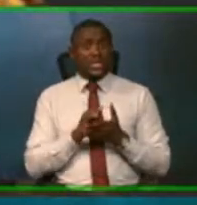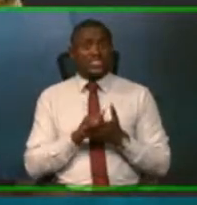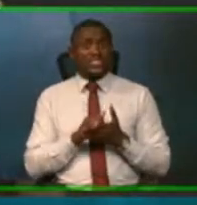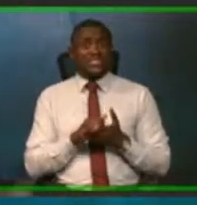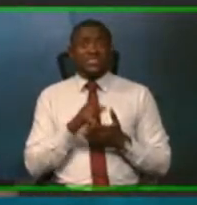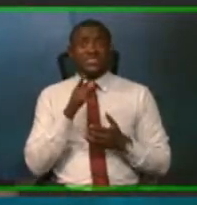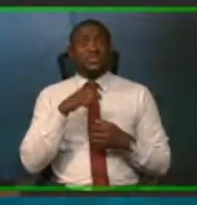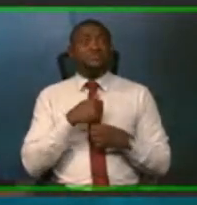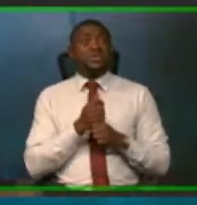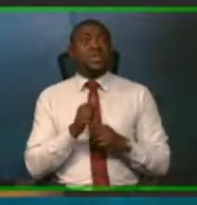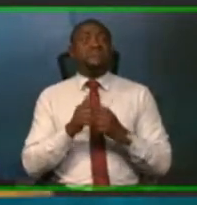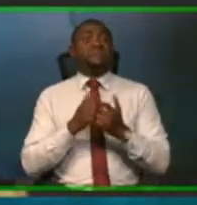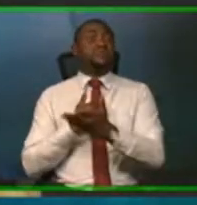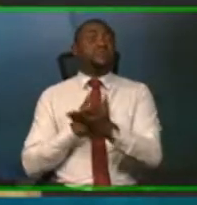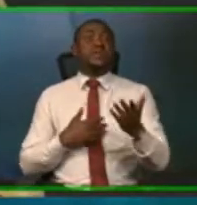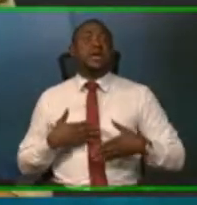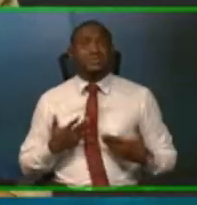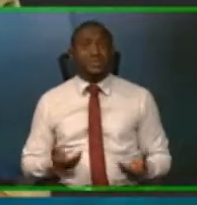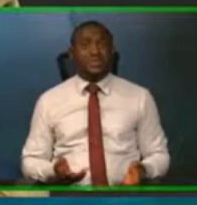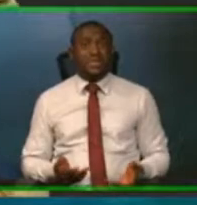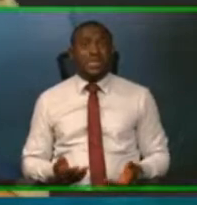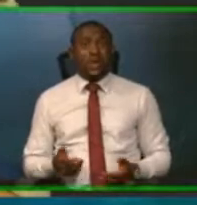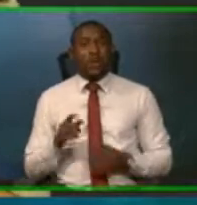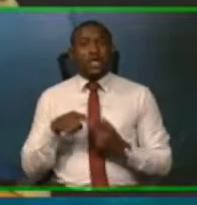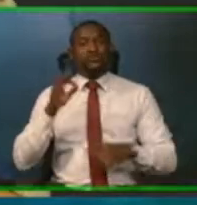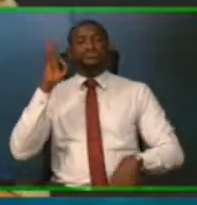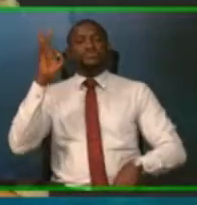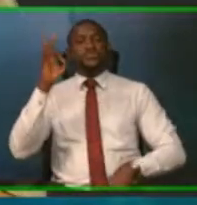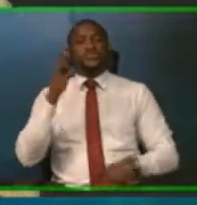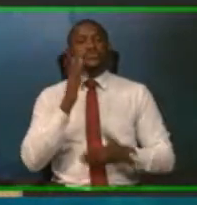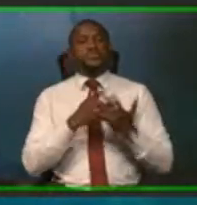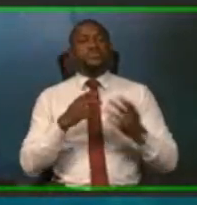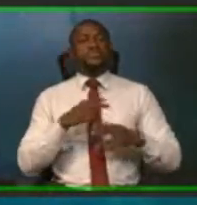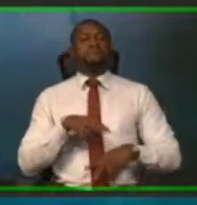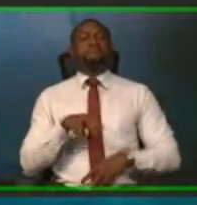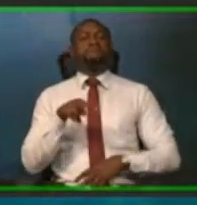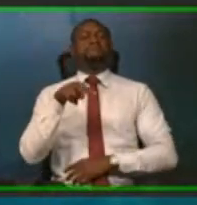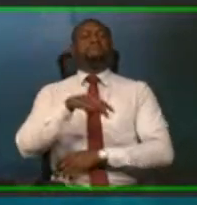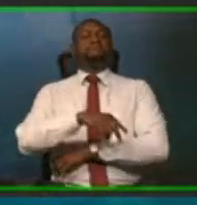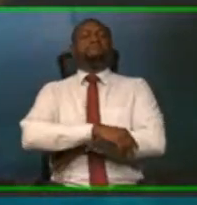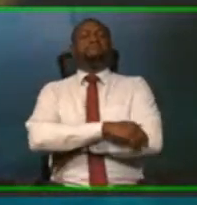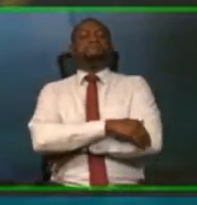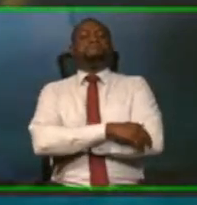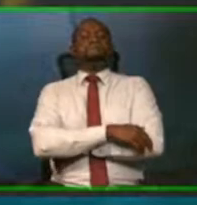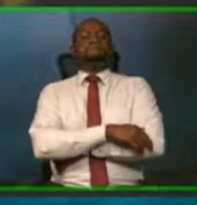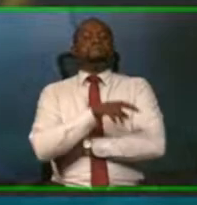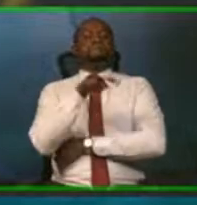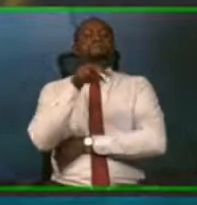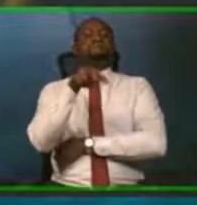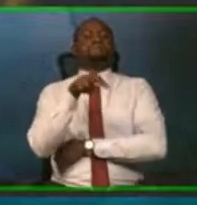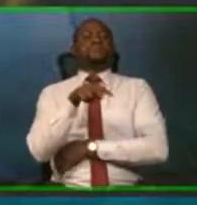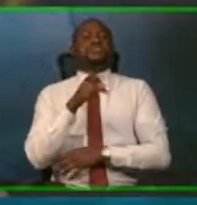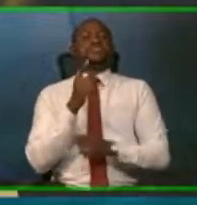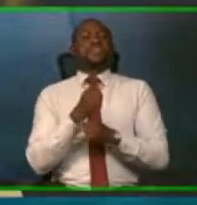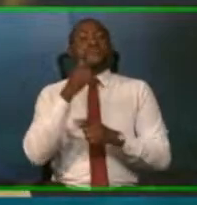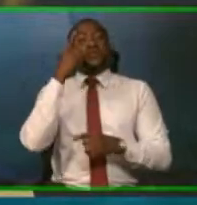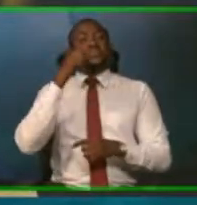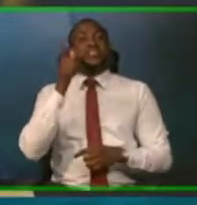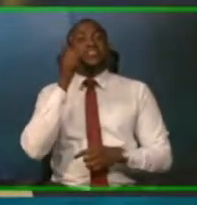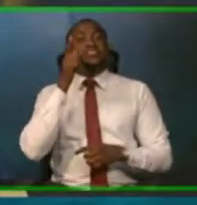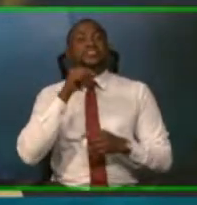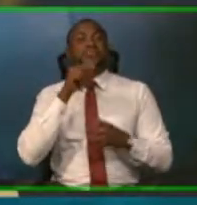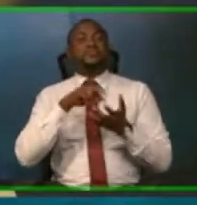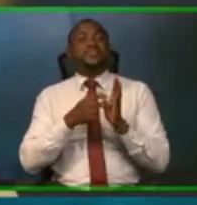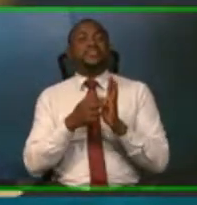you are ministering the word, there are people standing from an elevated altitude in the spirit. Just because they are listening to you does not mean they